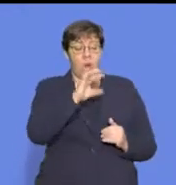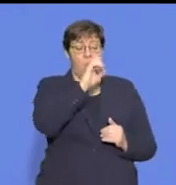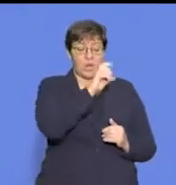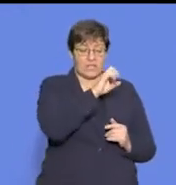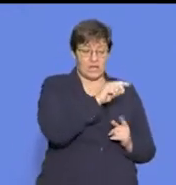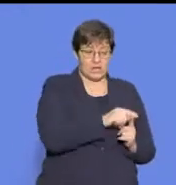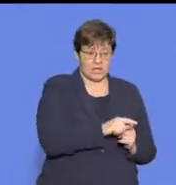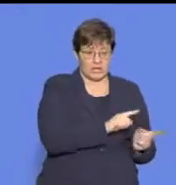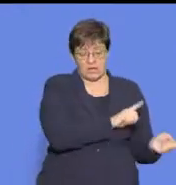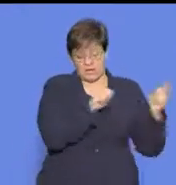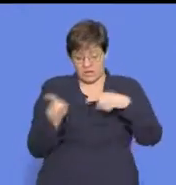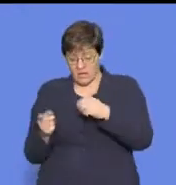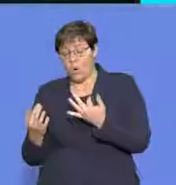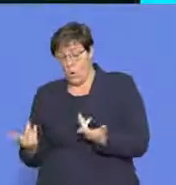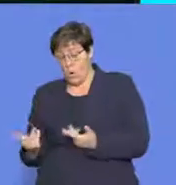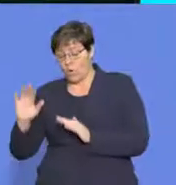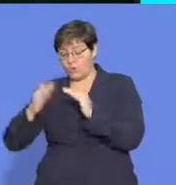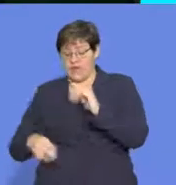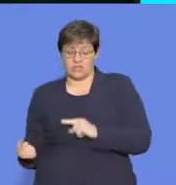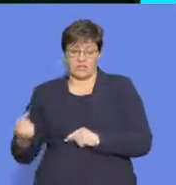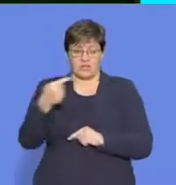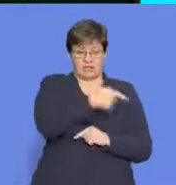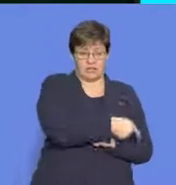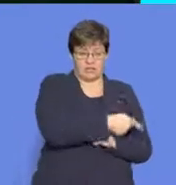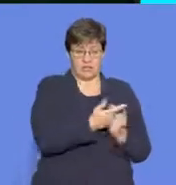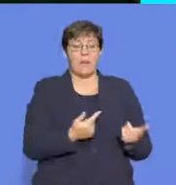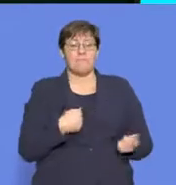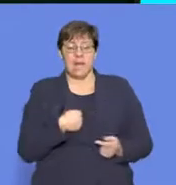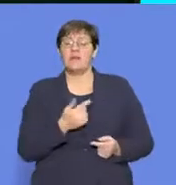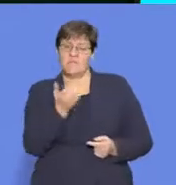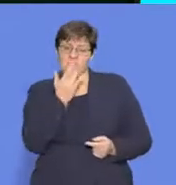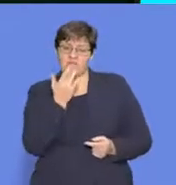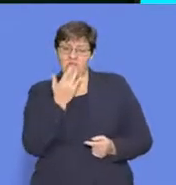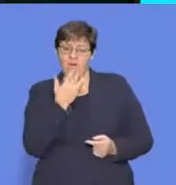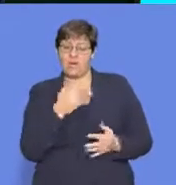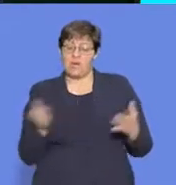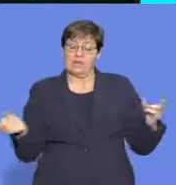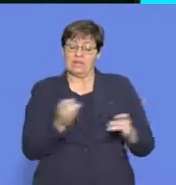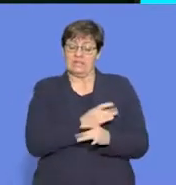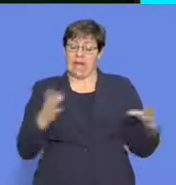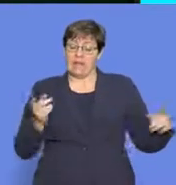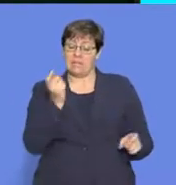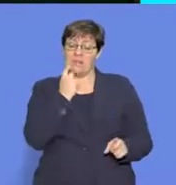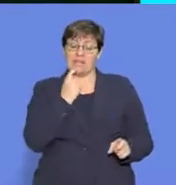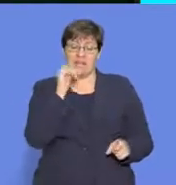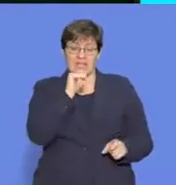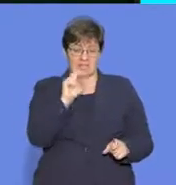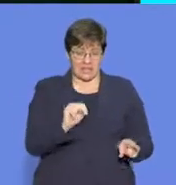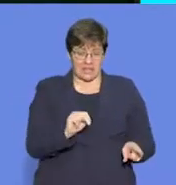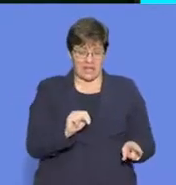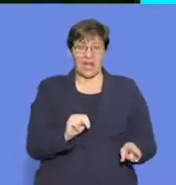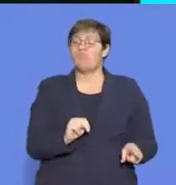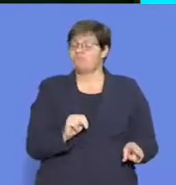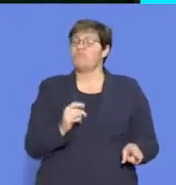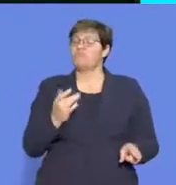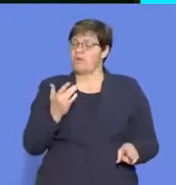both oxidation and reaction and reduction, but it actually prefers undergoing, if you start with zinc as a metal,